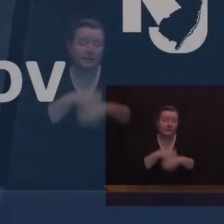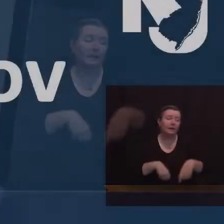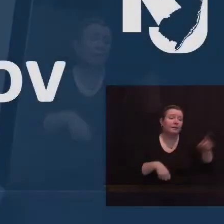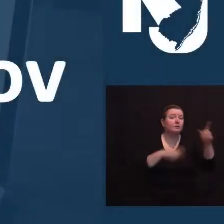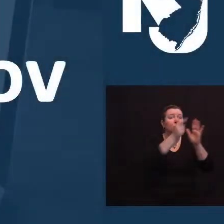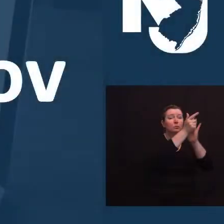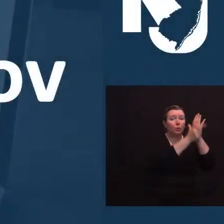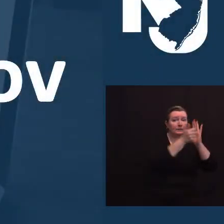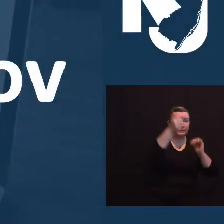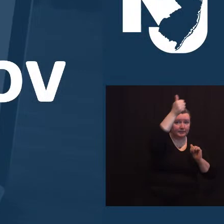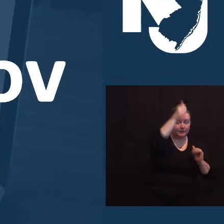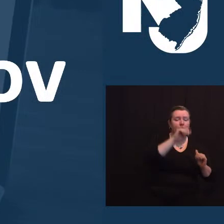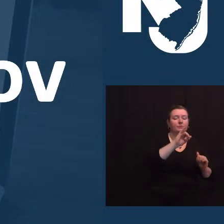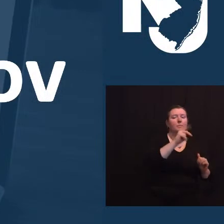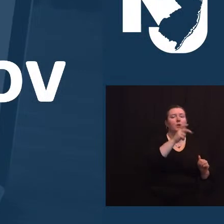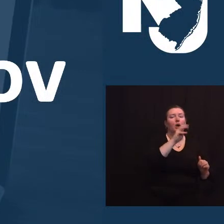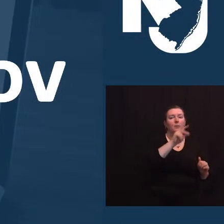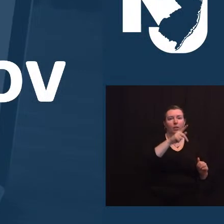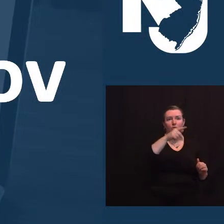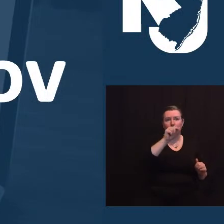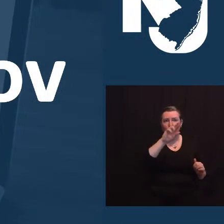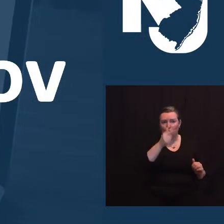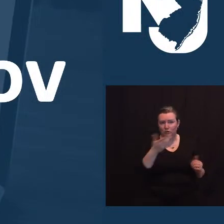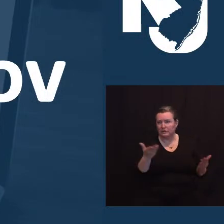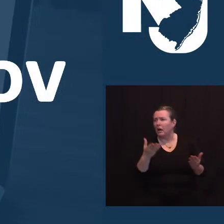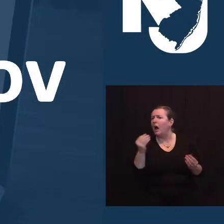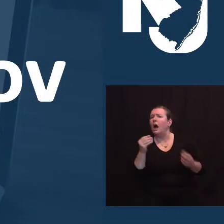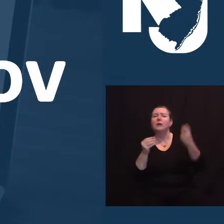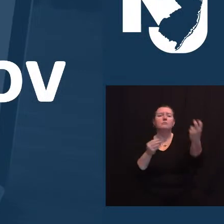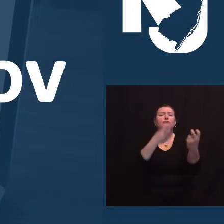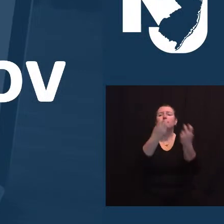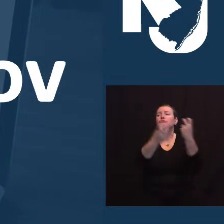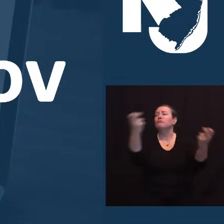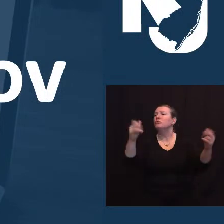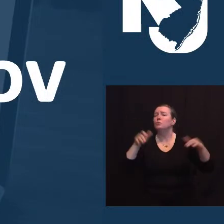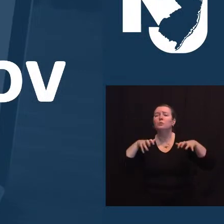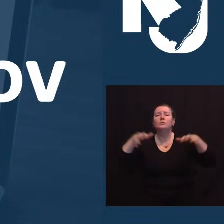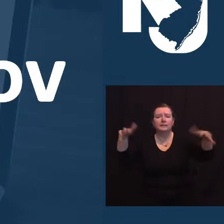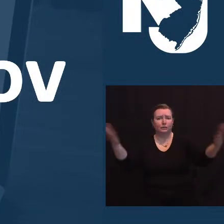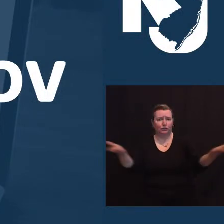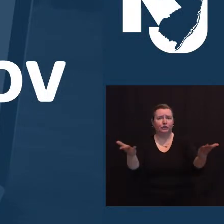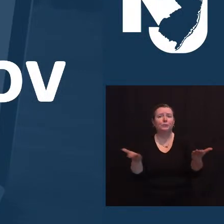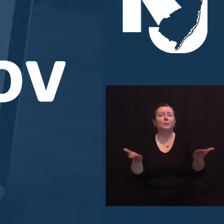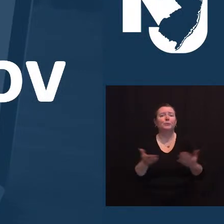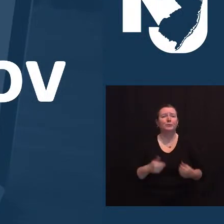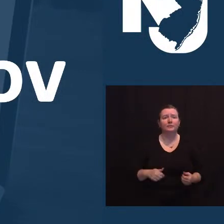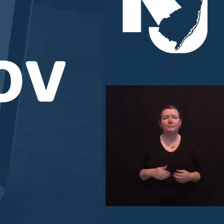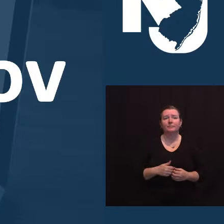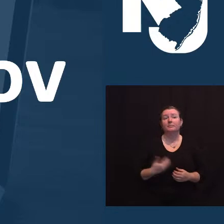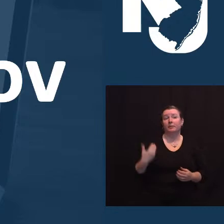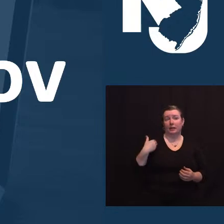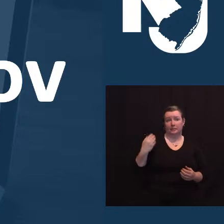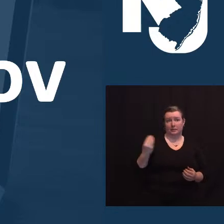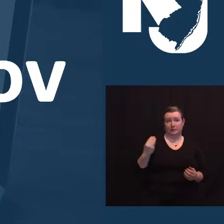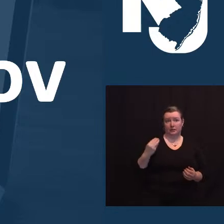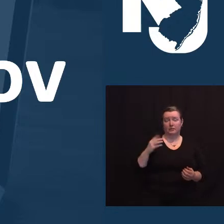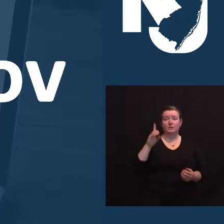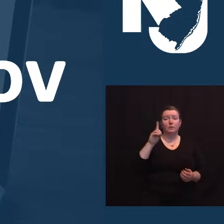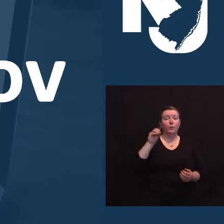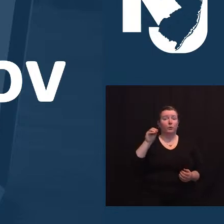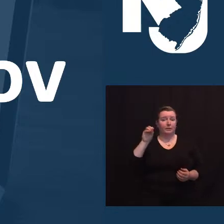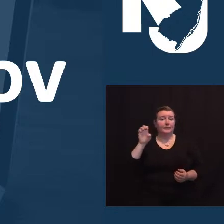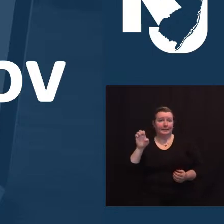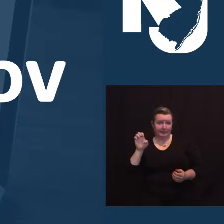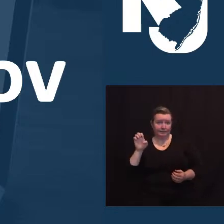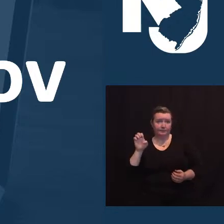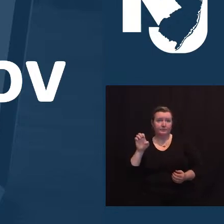we noted on Monday in response to a question, the Departments of Health and Education were working together and